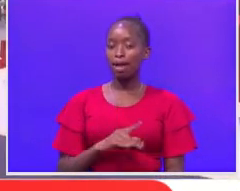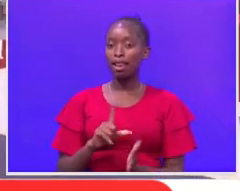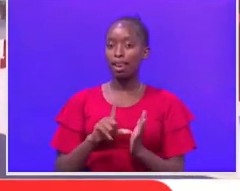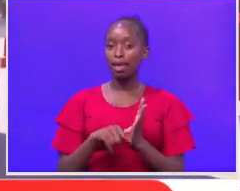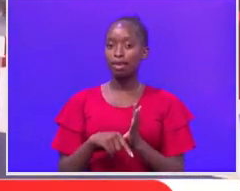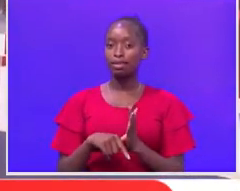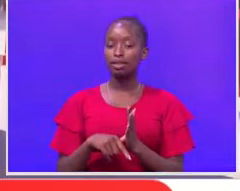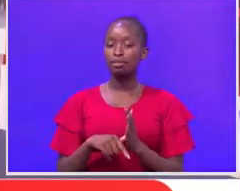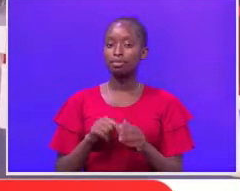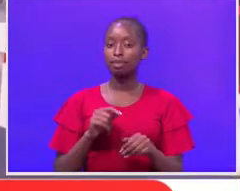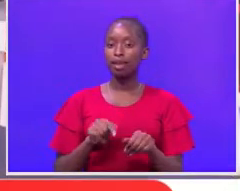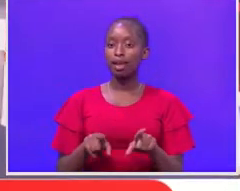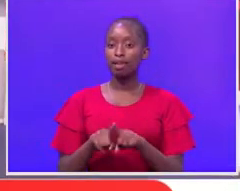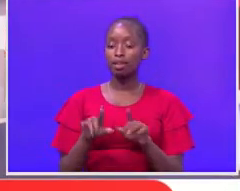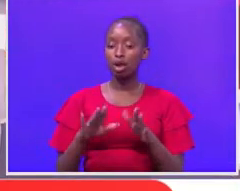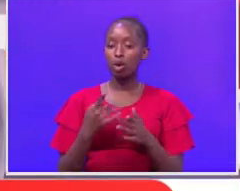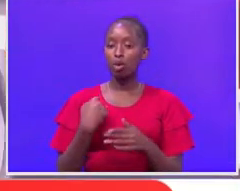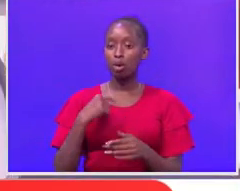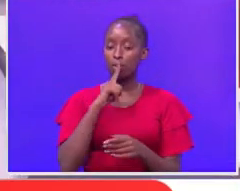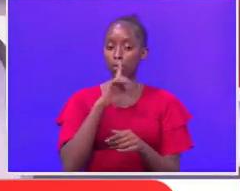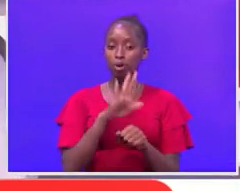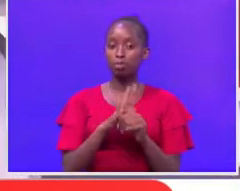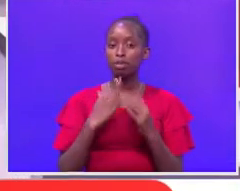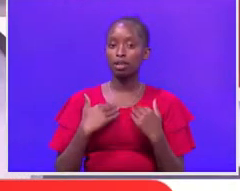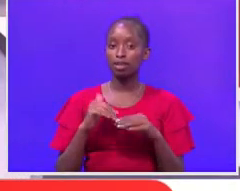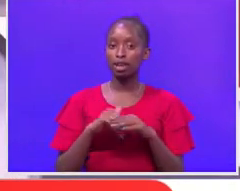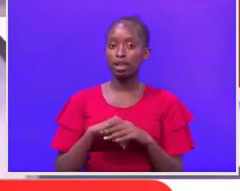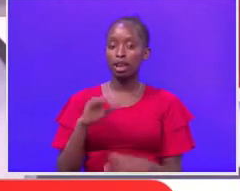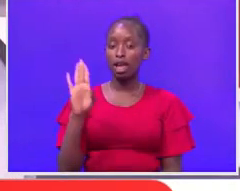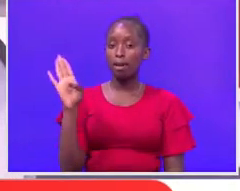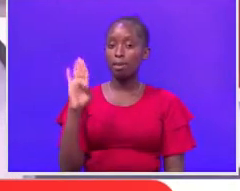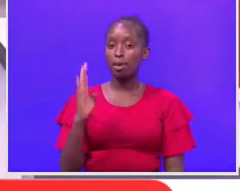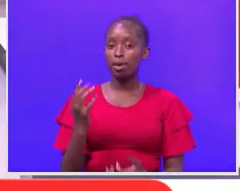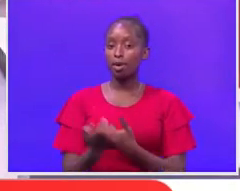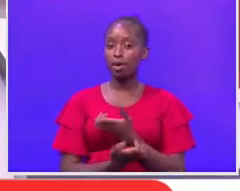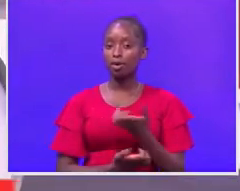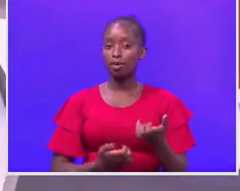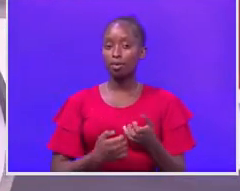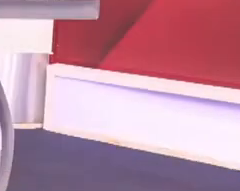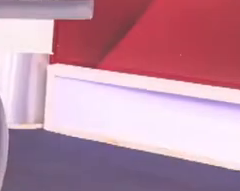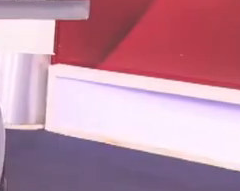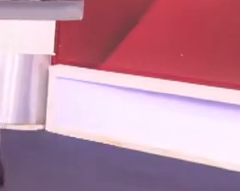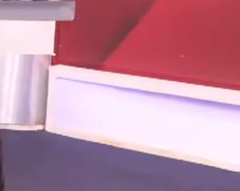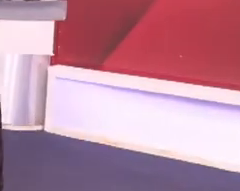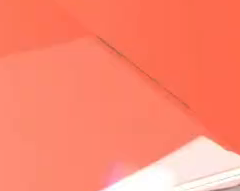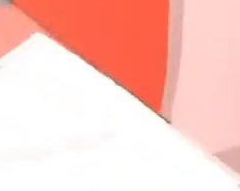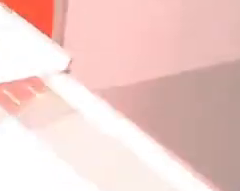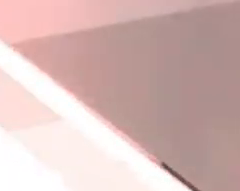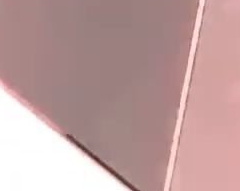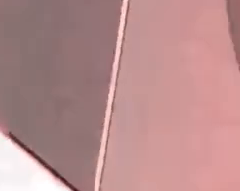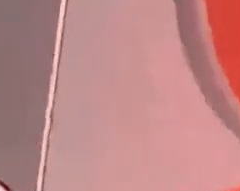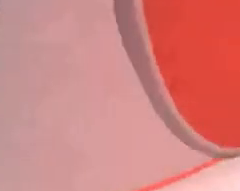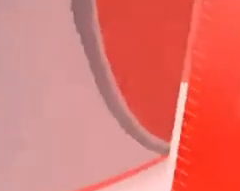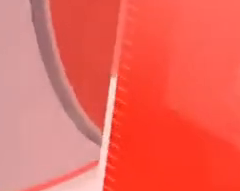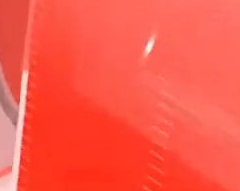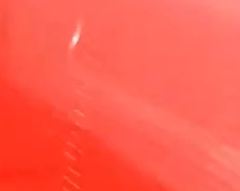conversation as we delve into the blue economy territory. Do stay with us. Okay.